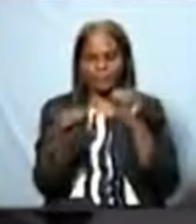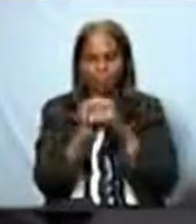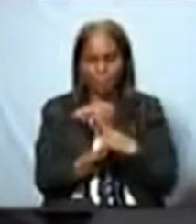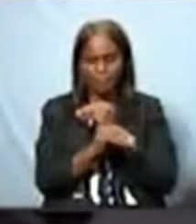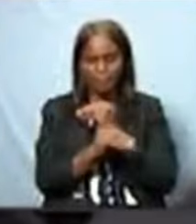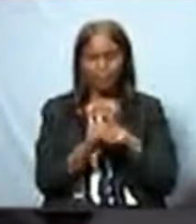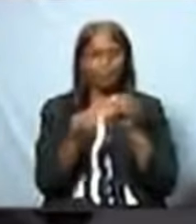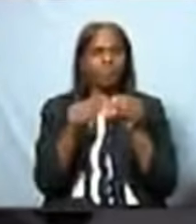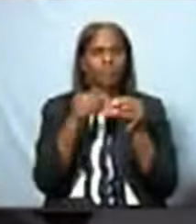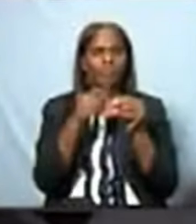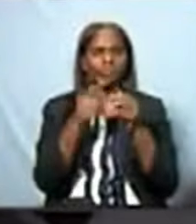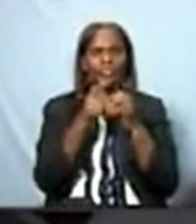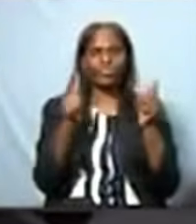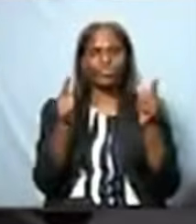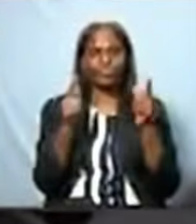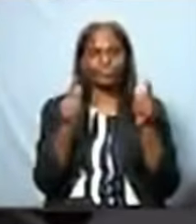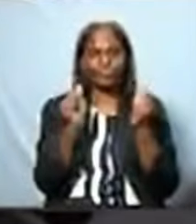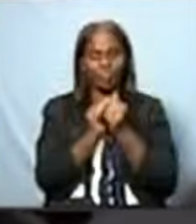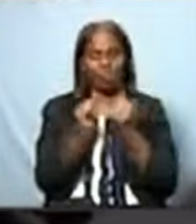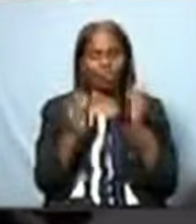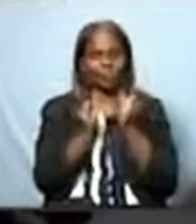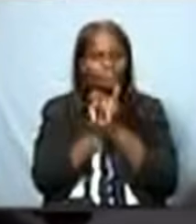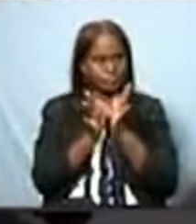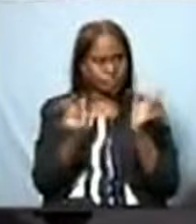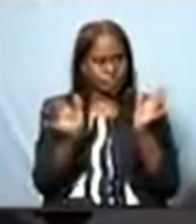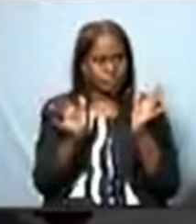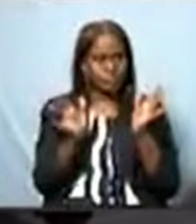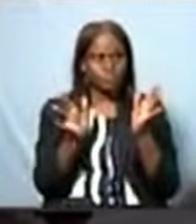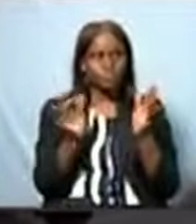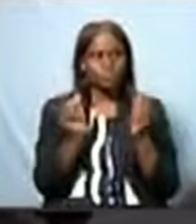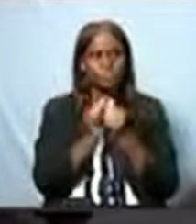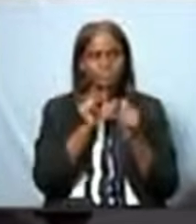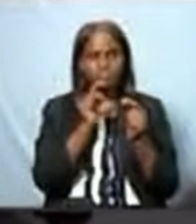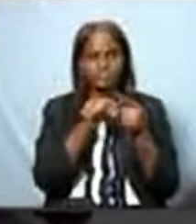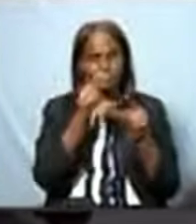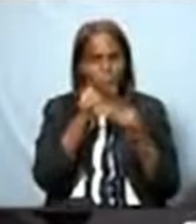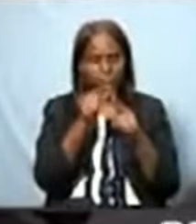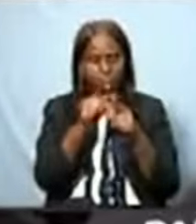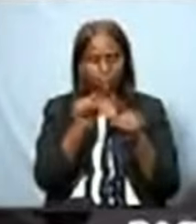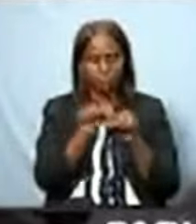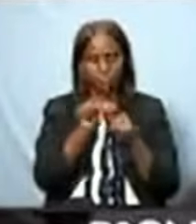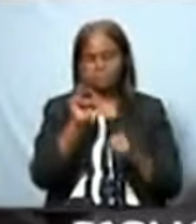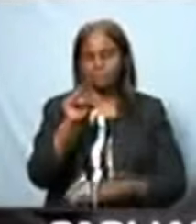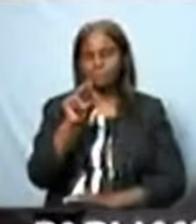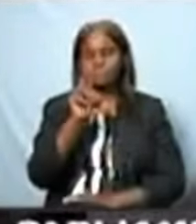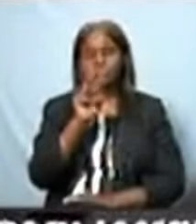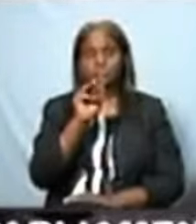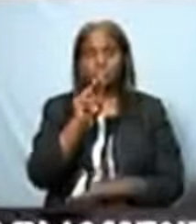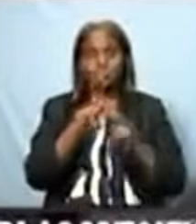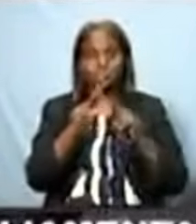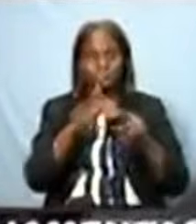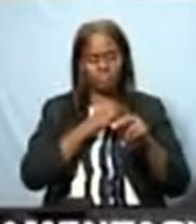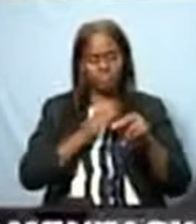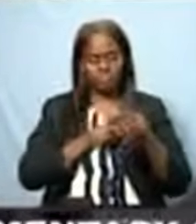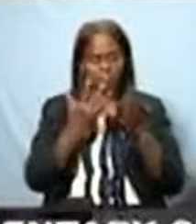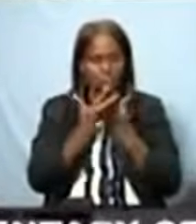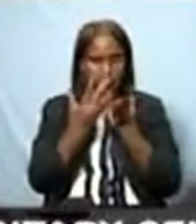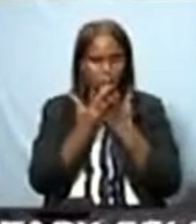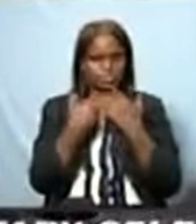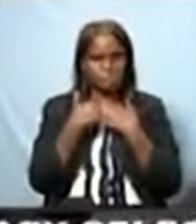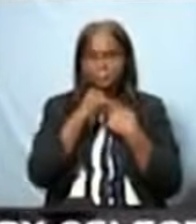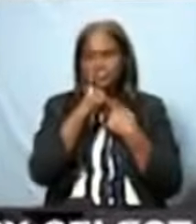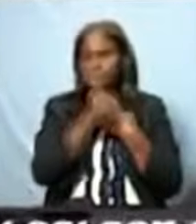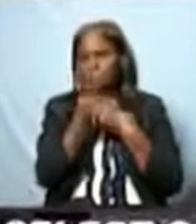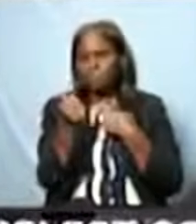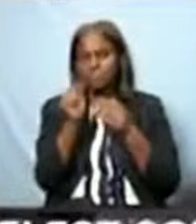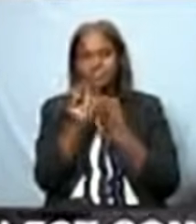a broader term with a narrower term. And this term, Mr. Chairperson, I'm afraid is not found in any of